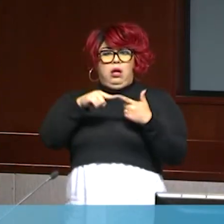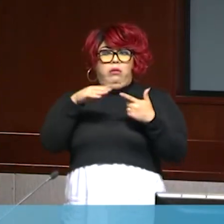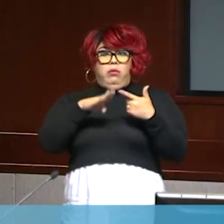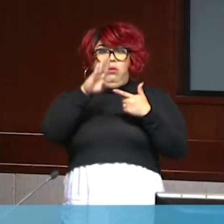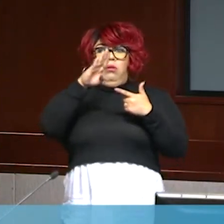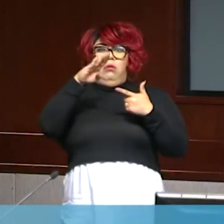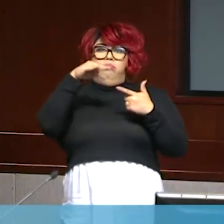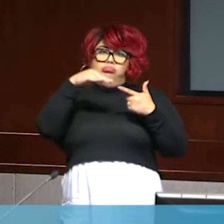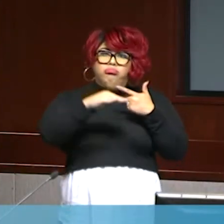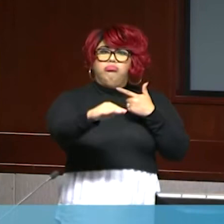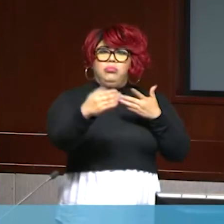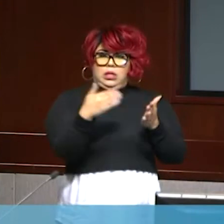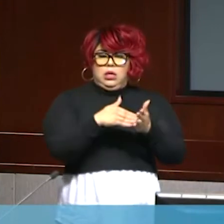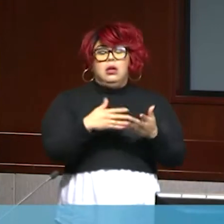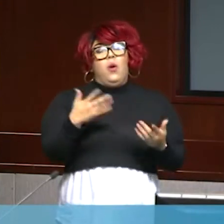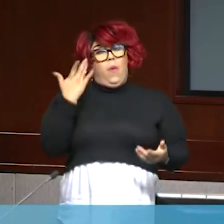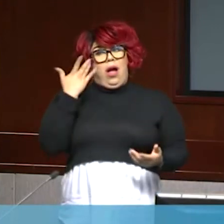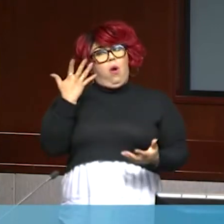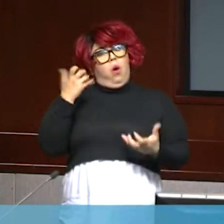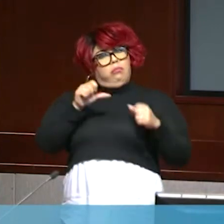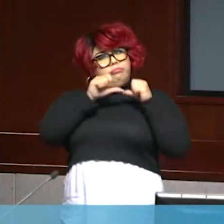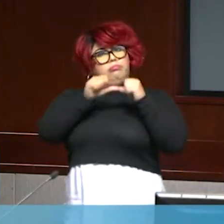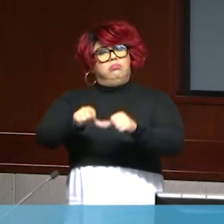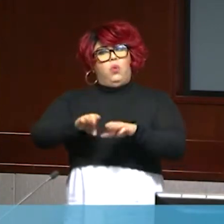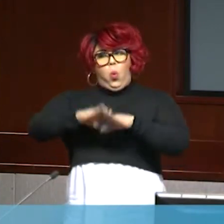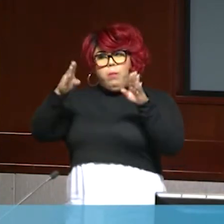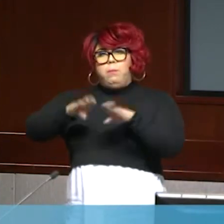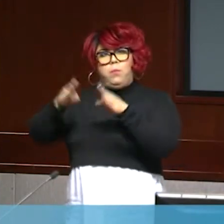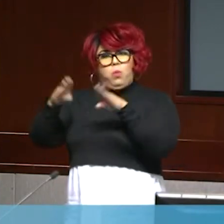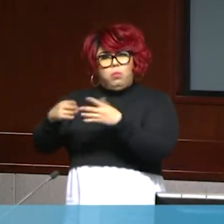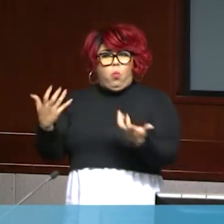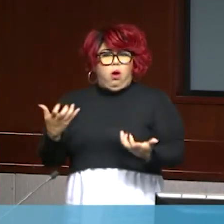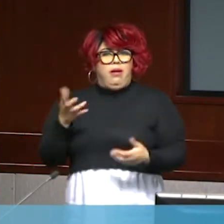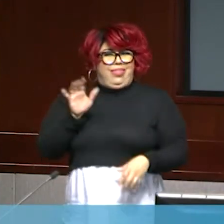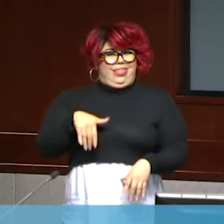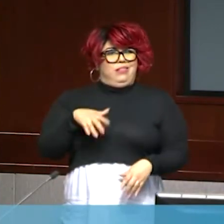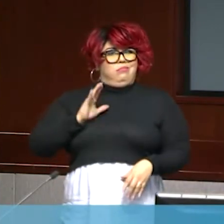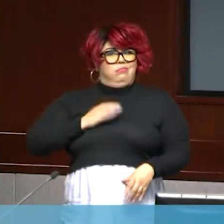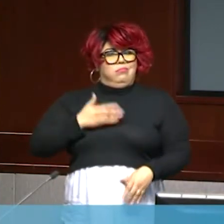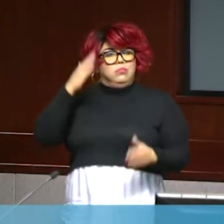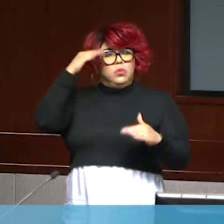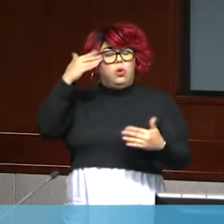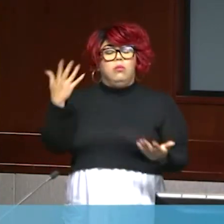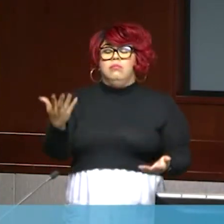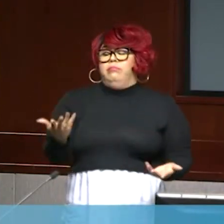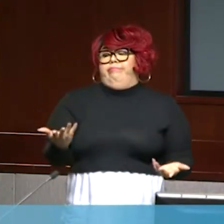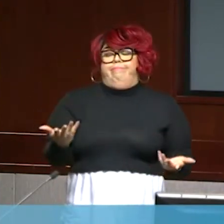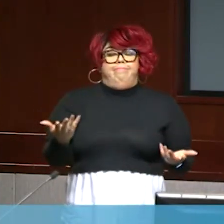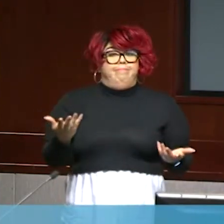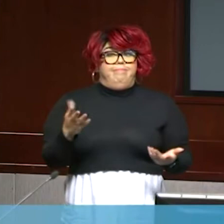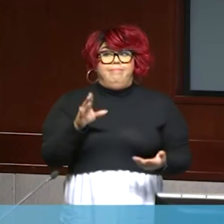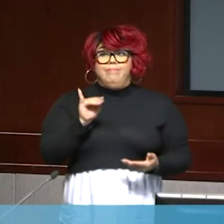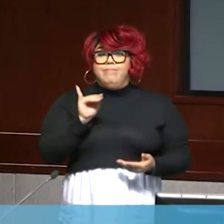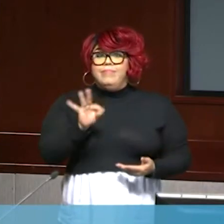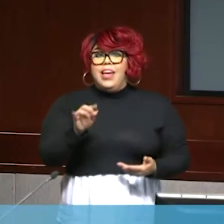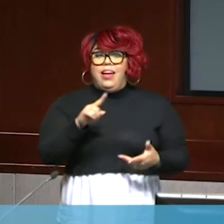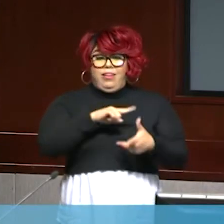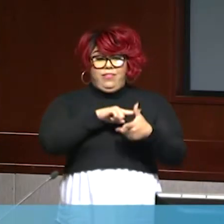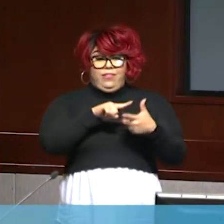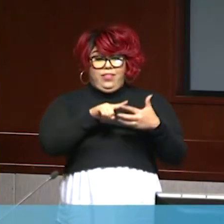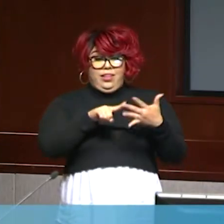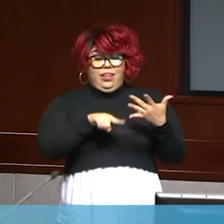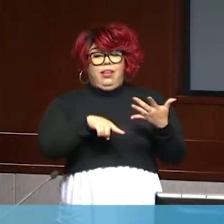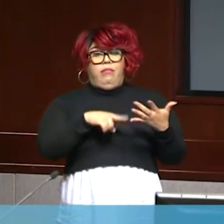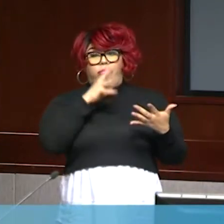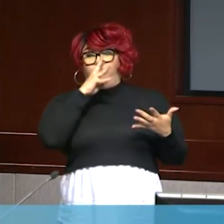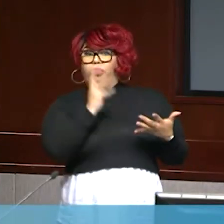addressed and so that we can continue to reopen. And that is the hope. To the extent that we're not able to successfully address upward